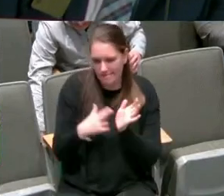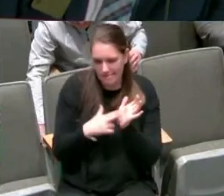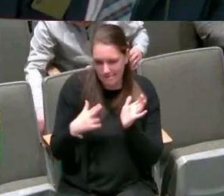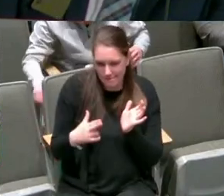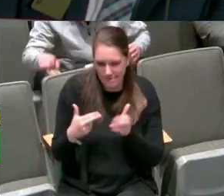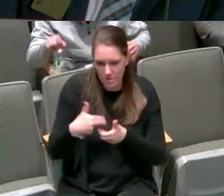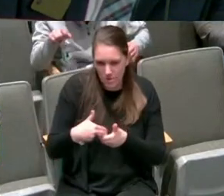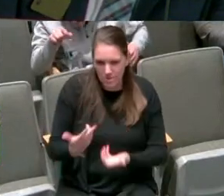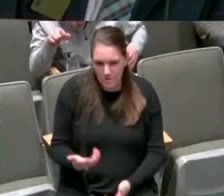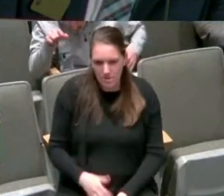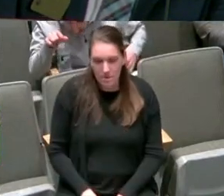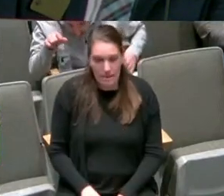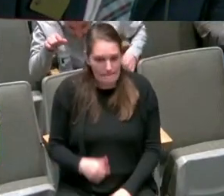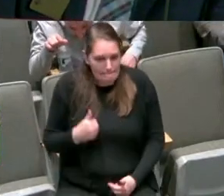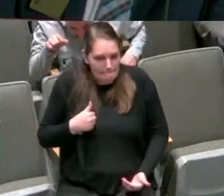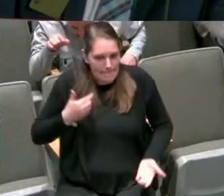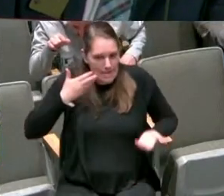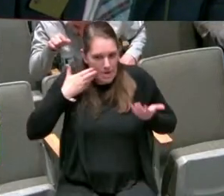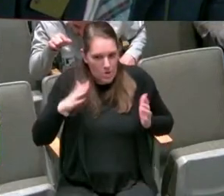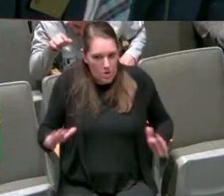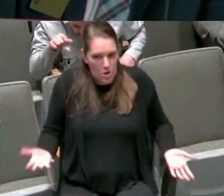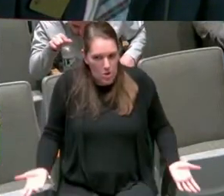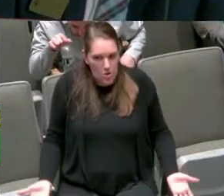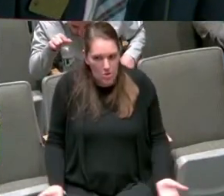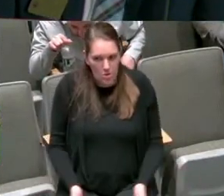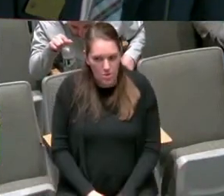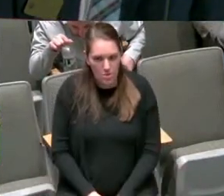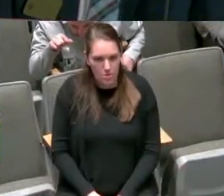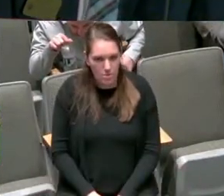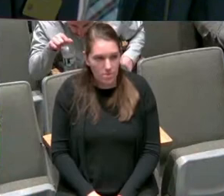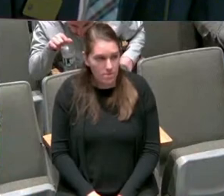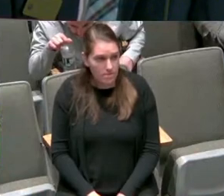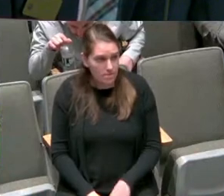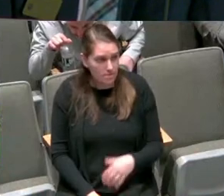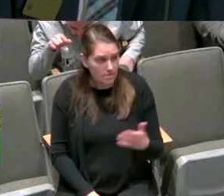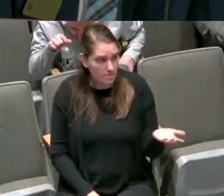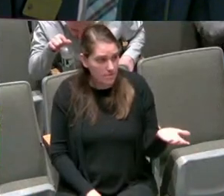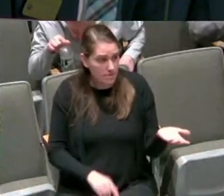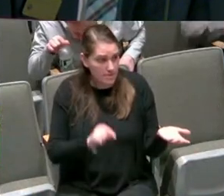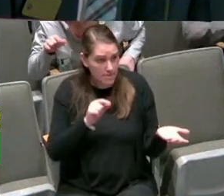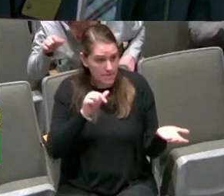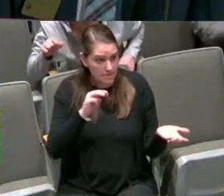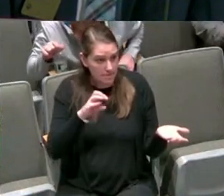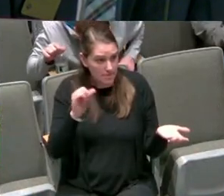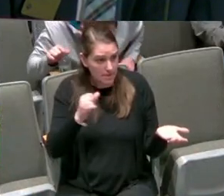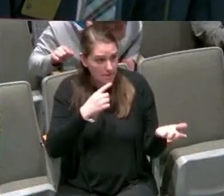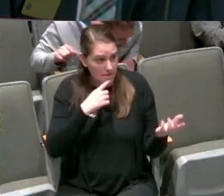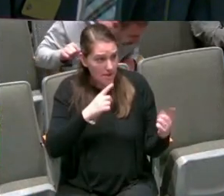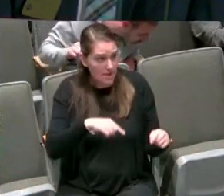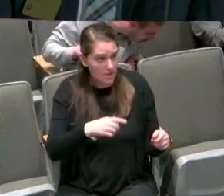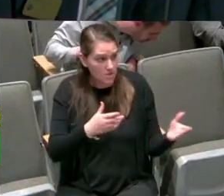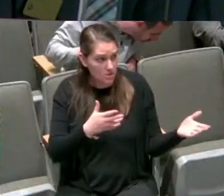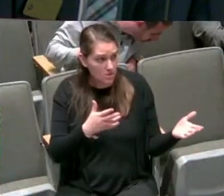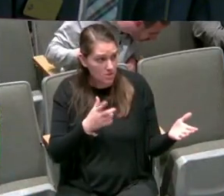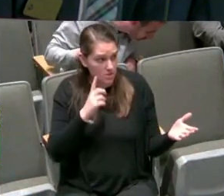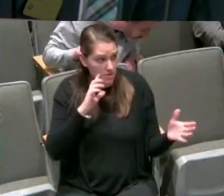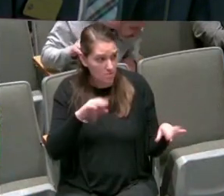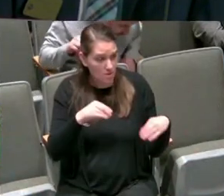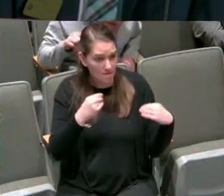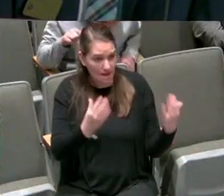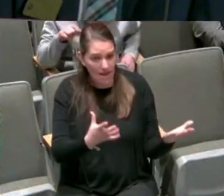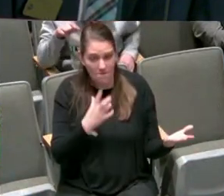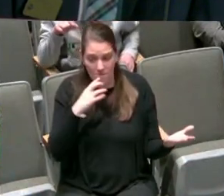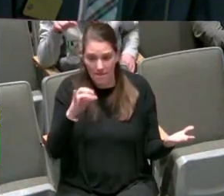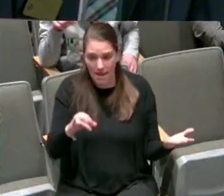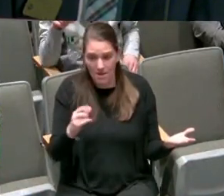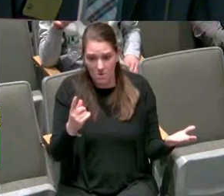I don't I don't know um Tim if there if there's some other answer that you think we would provide to this